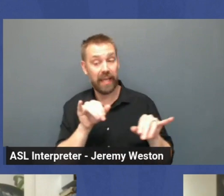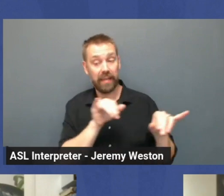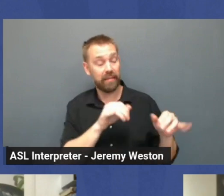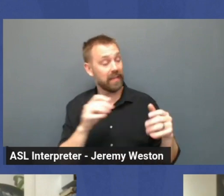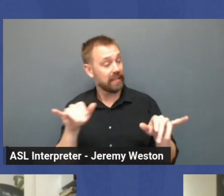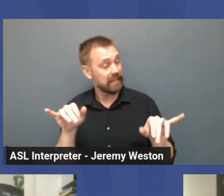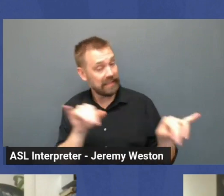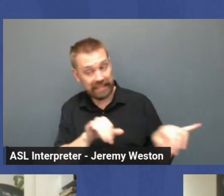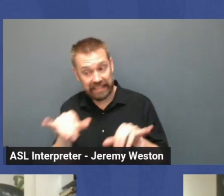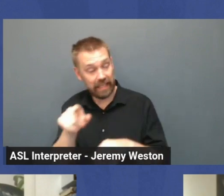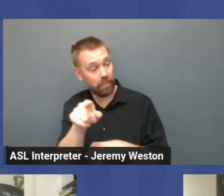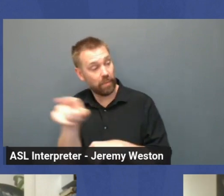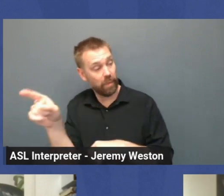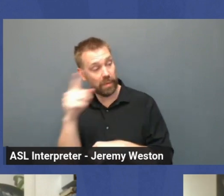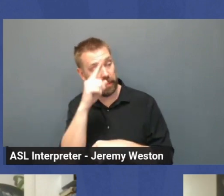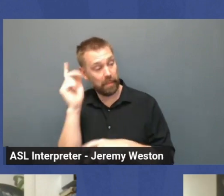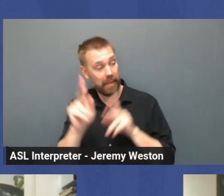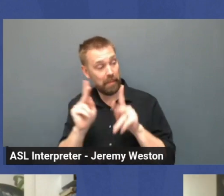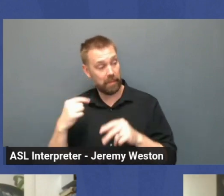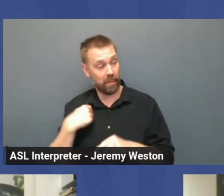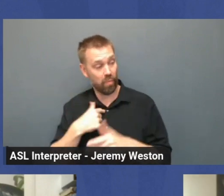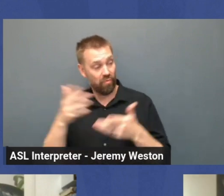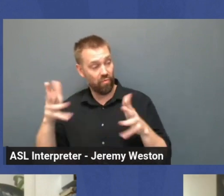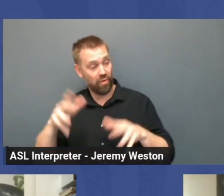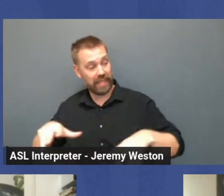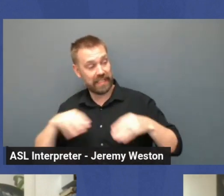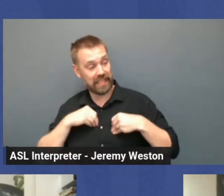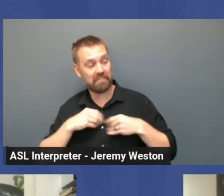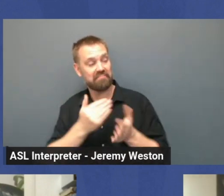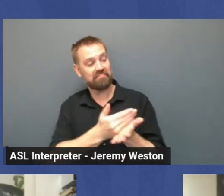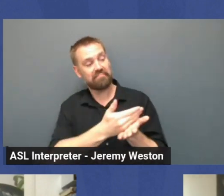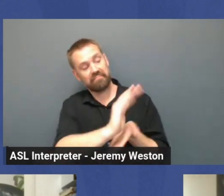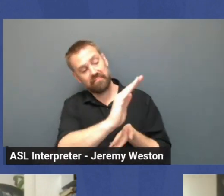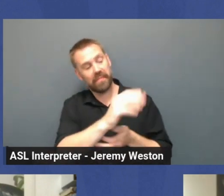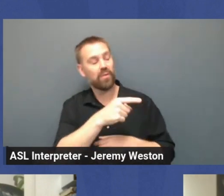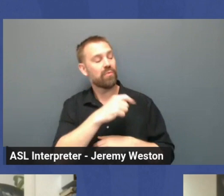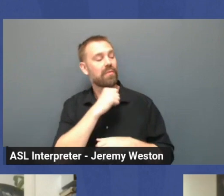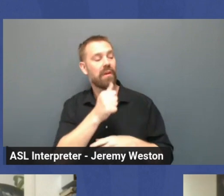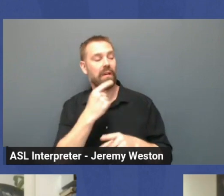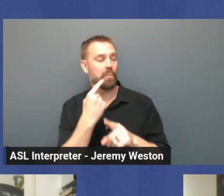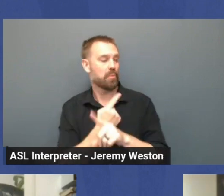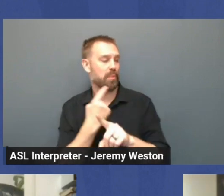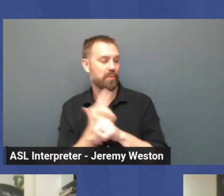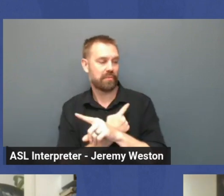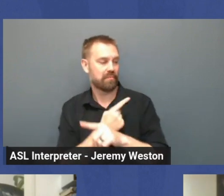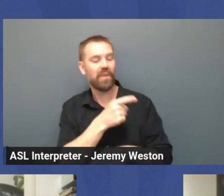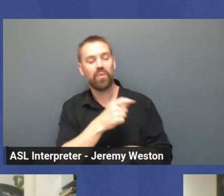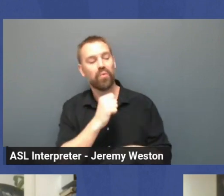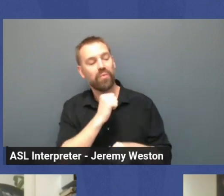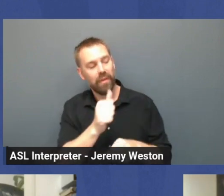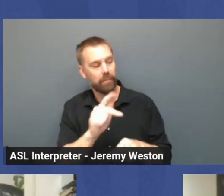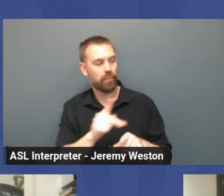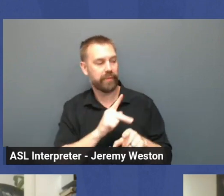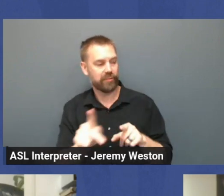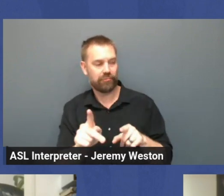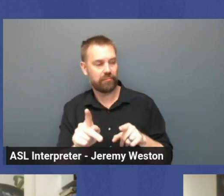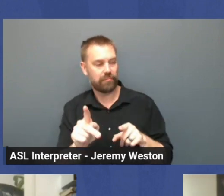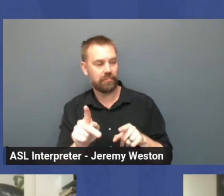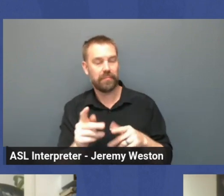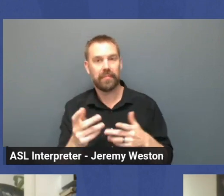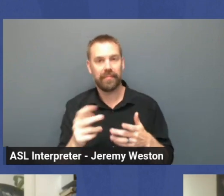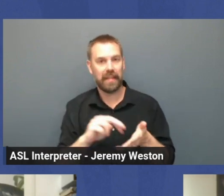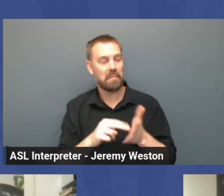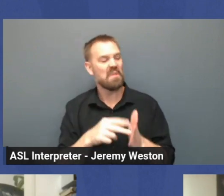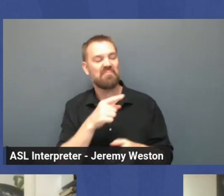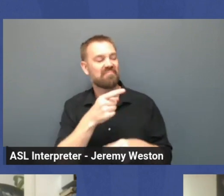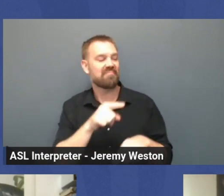accepted, then you're not included. You're inappropriate. You're unprofessional. And therefore, you cannot be successful in